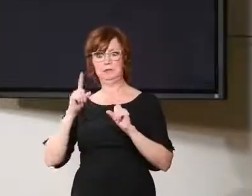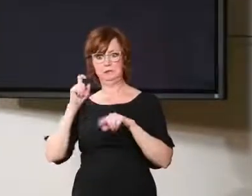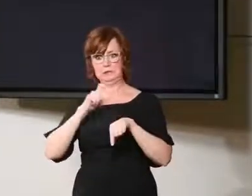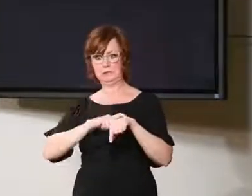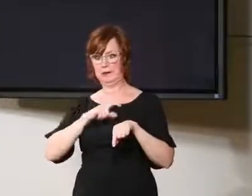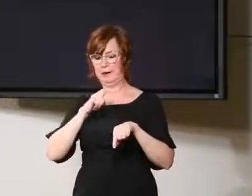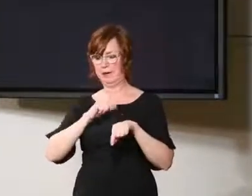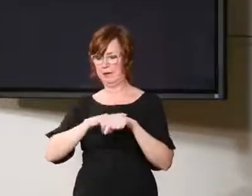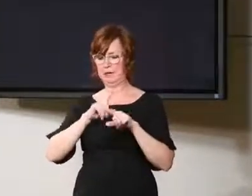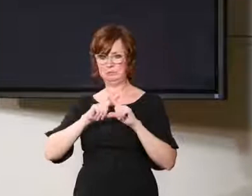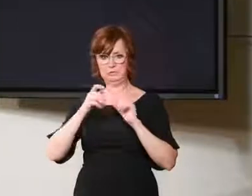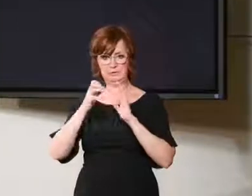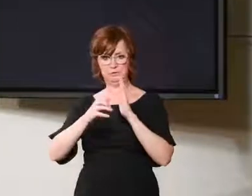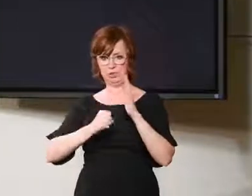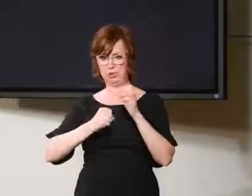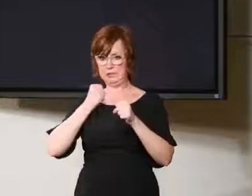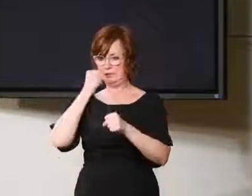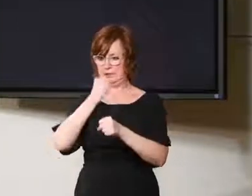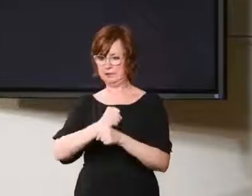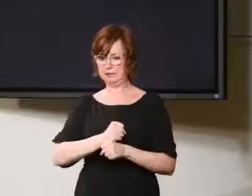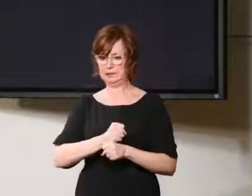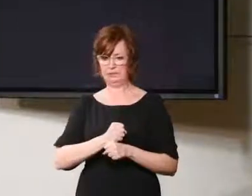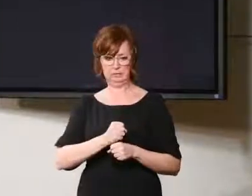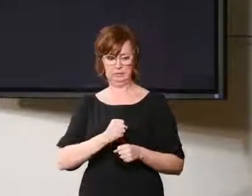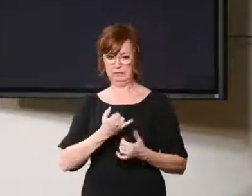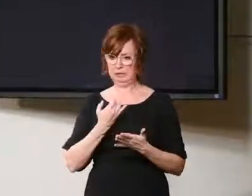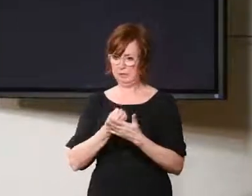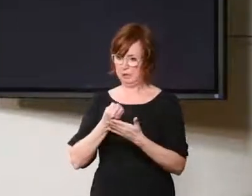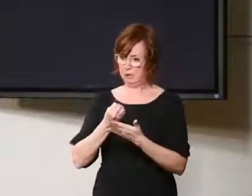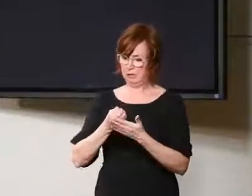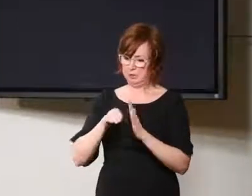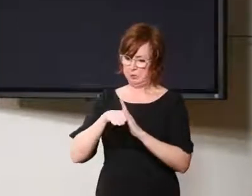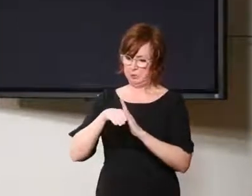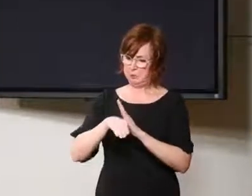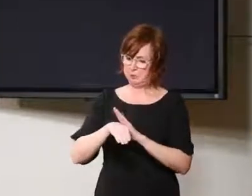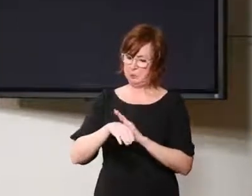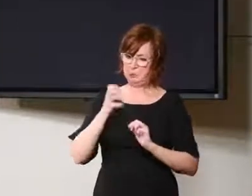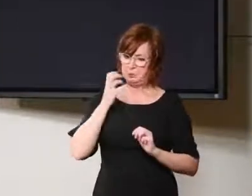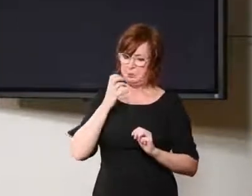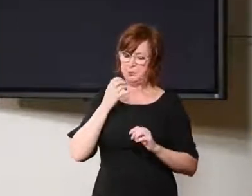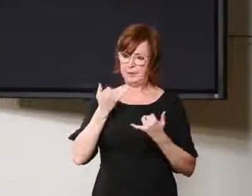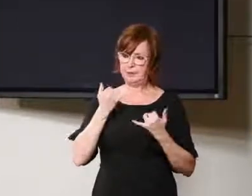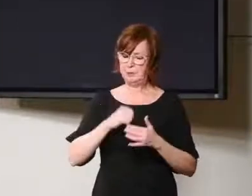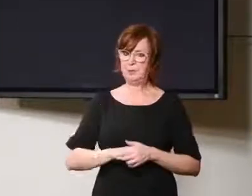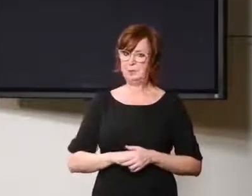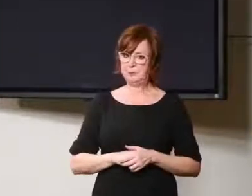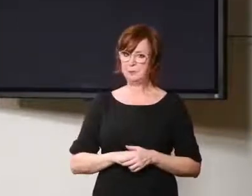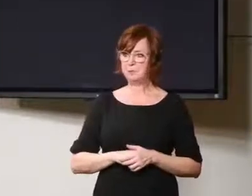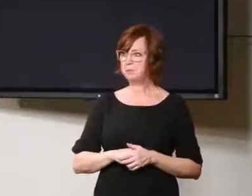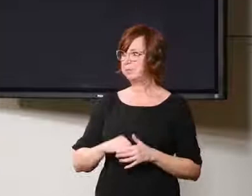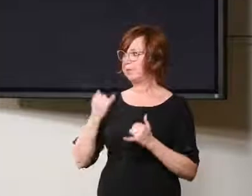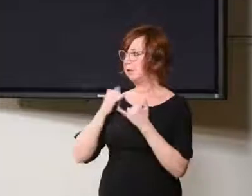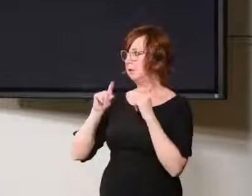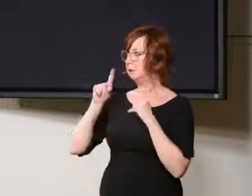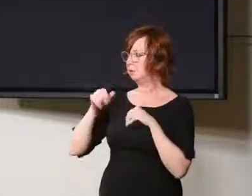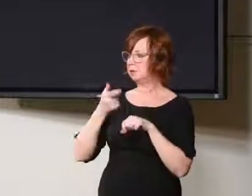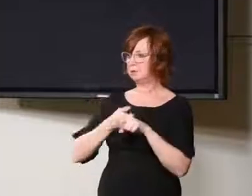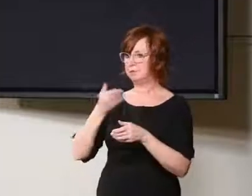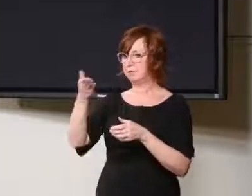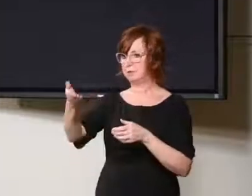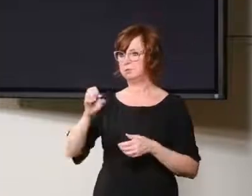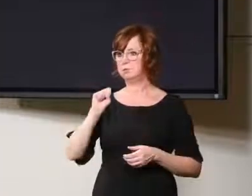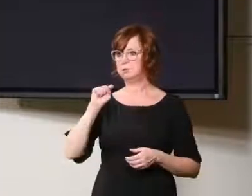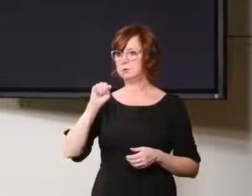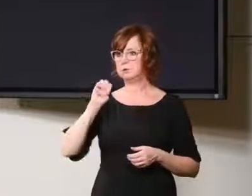we're experiencing, the economic reality that is happening here in Saskatchewan. We've got a last question from the floor,